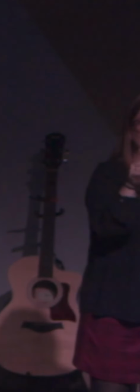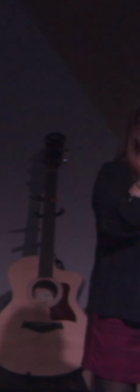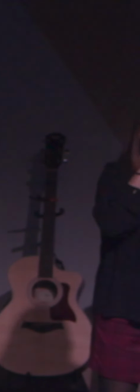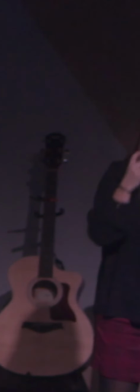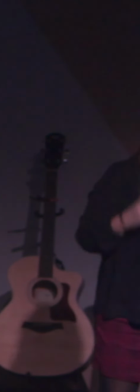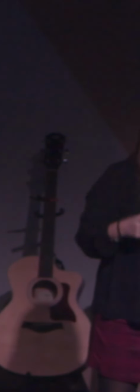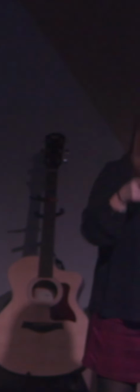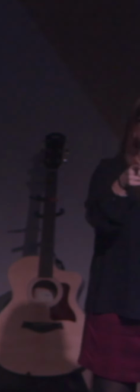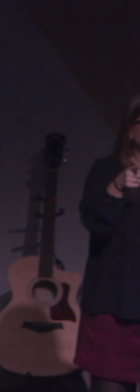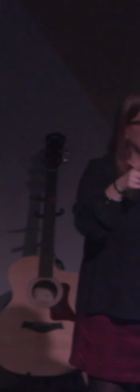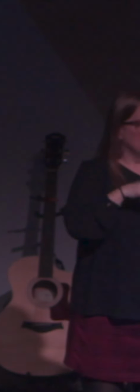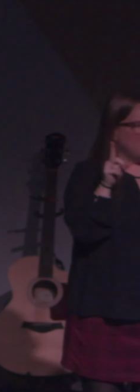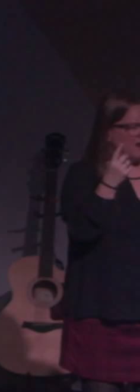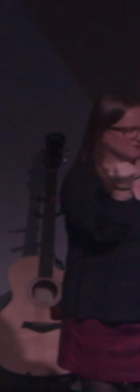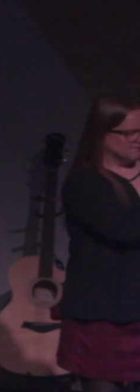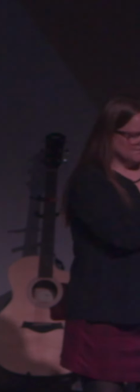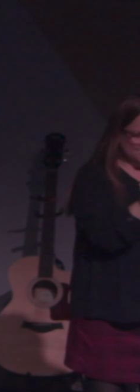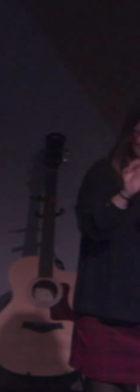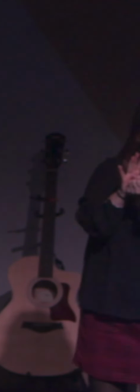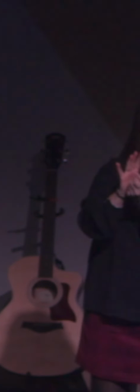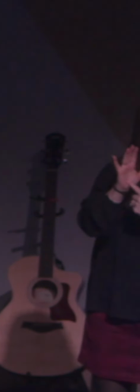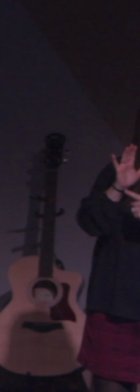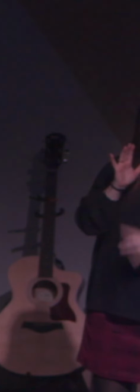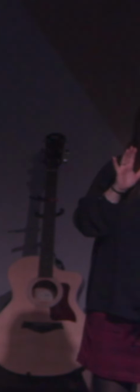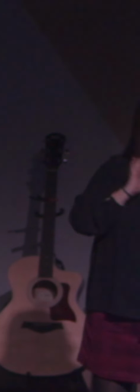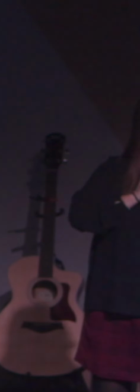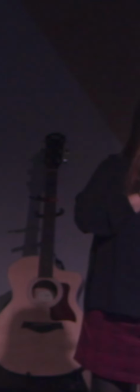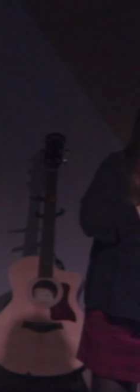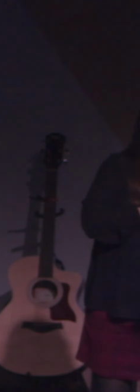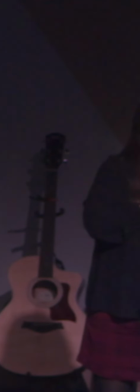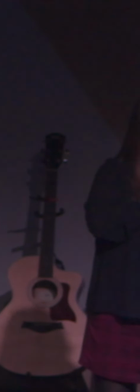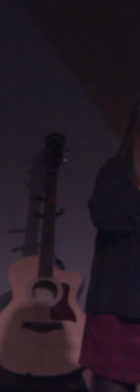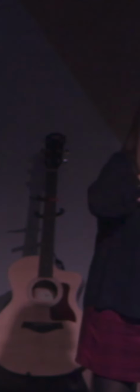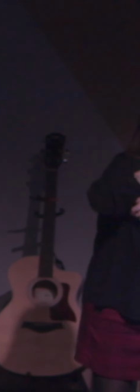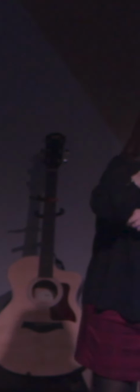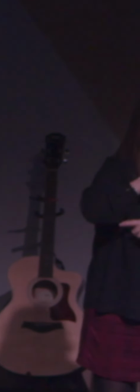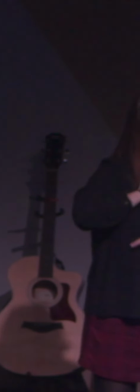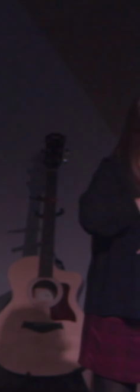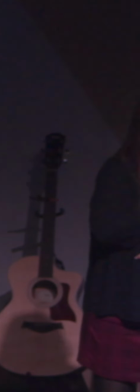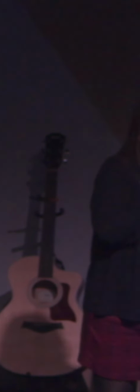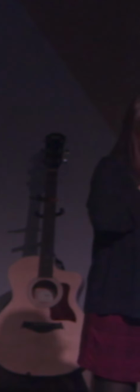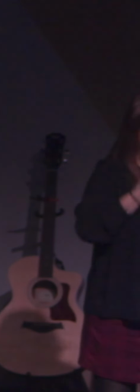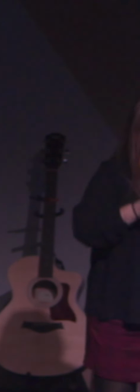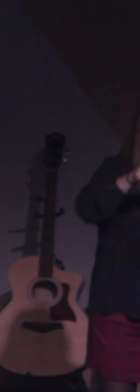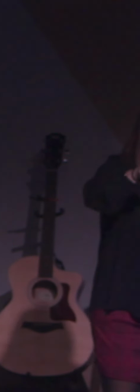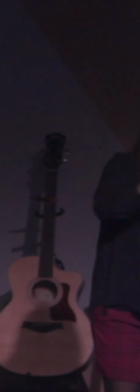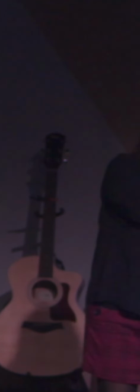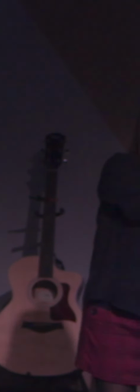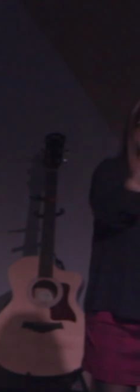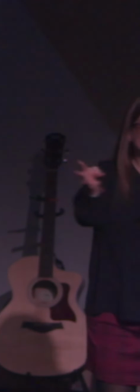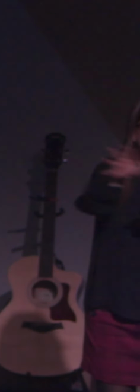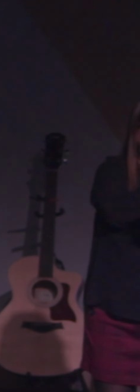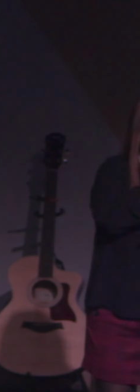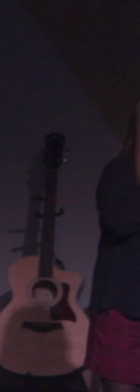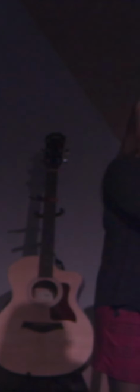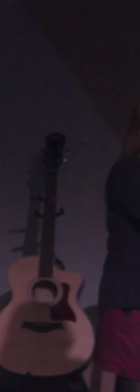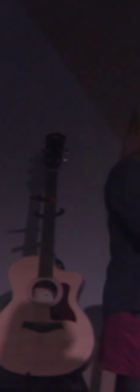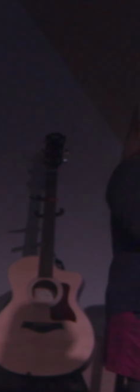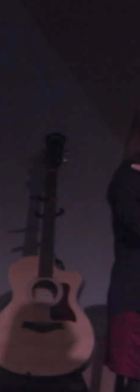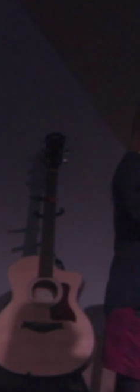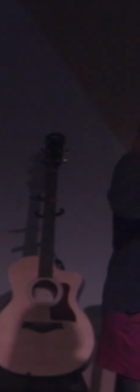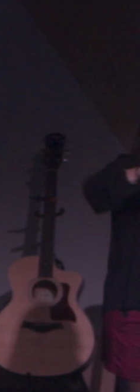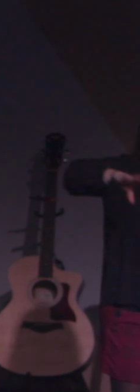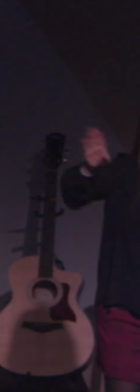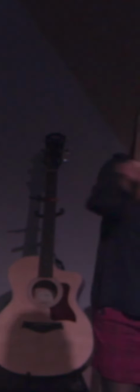sins. But he was pierced for our rebellion, crushed for our sins. He was beaten so we could be whole. He was whipped so